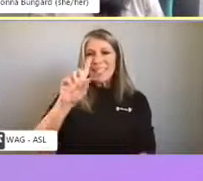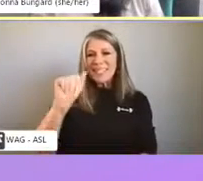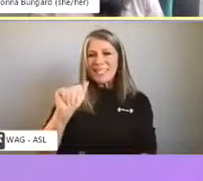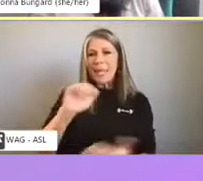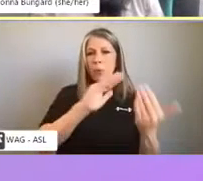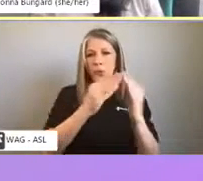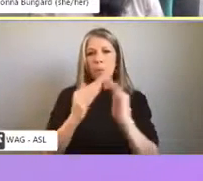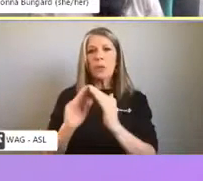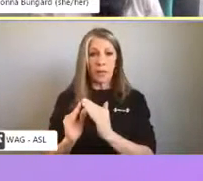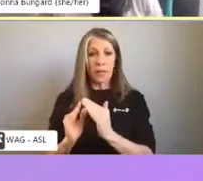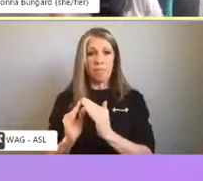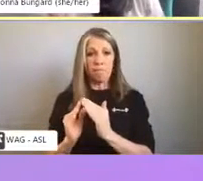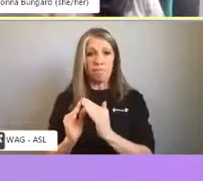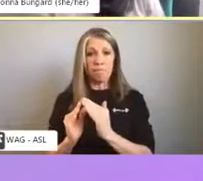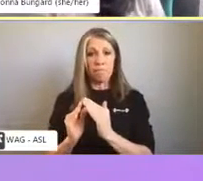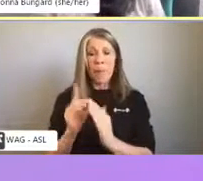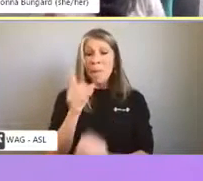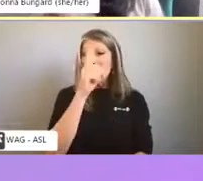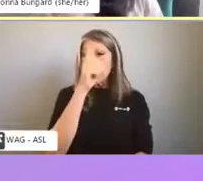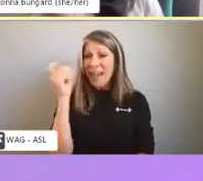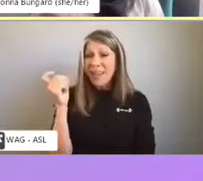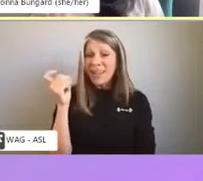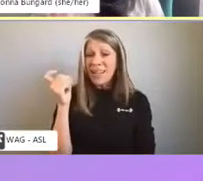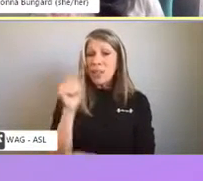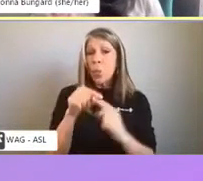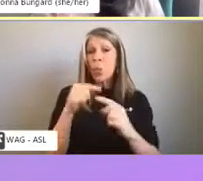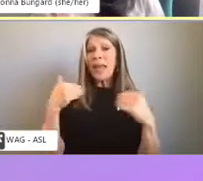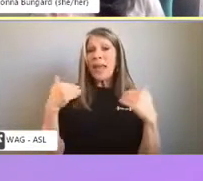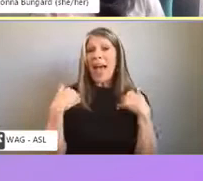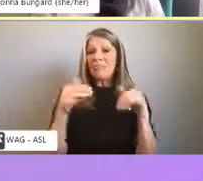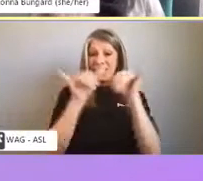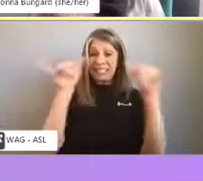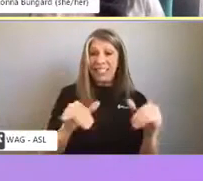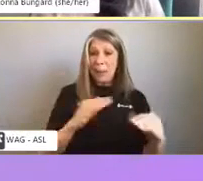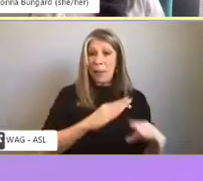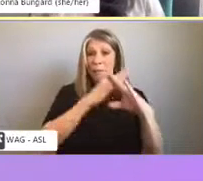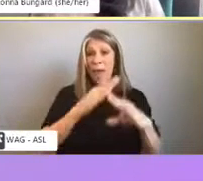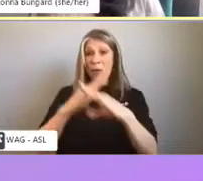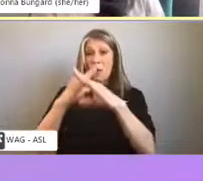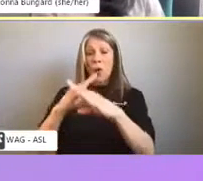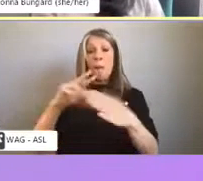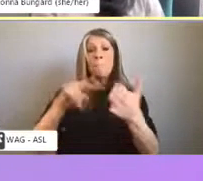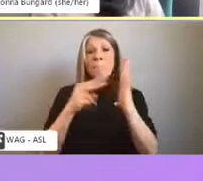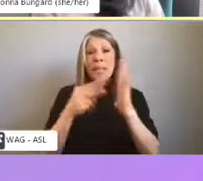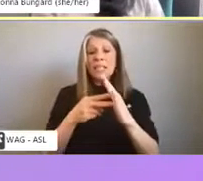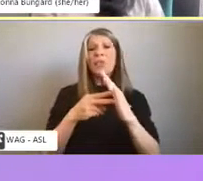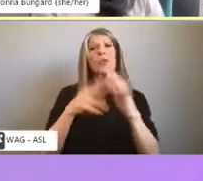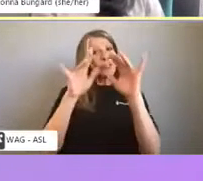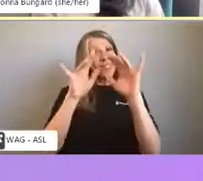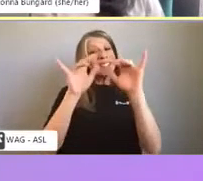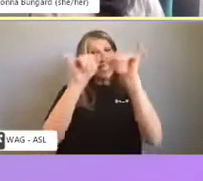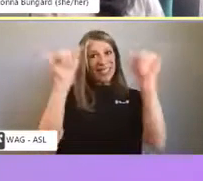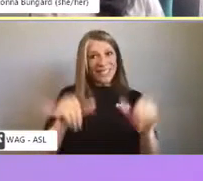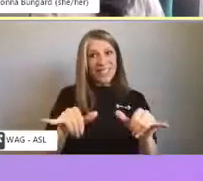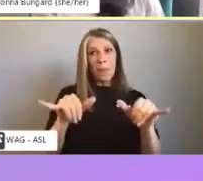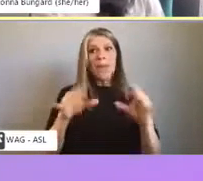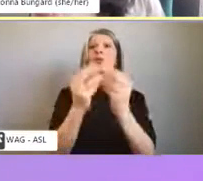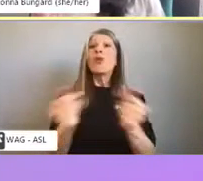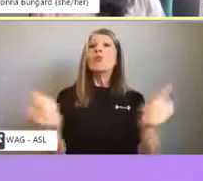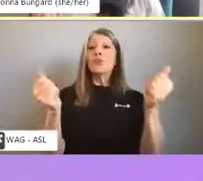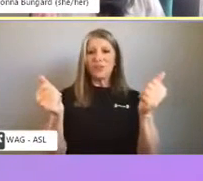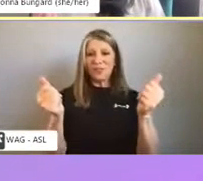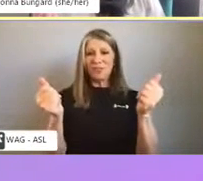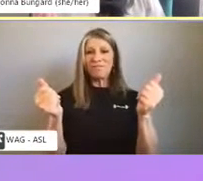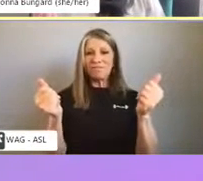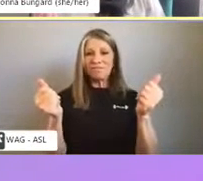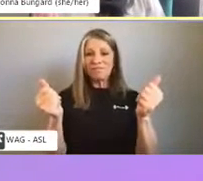community. Because when we have systemic barriers, that means there are systemic solutions. And